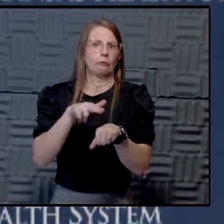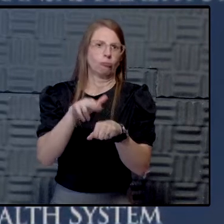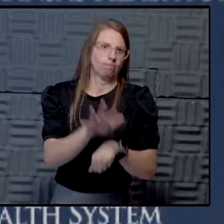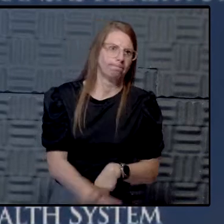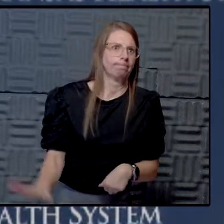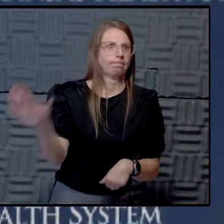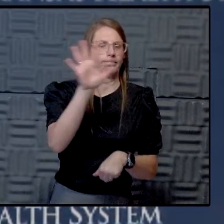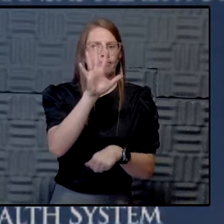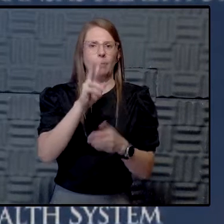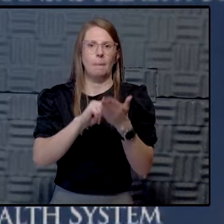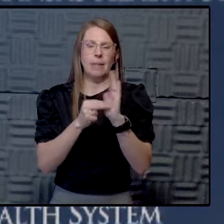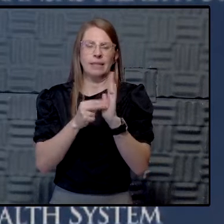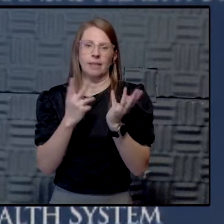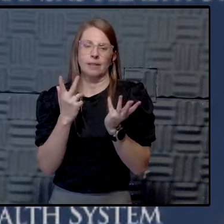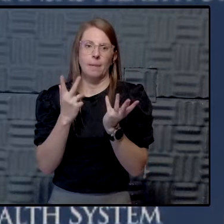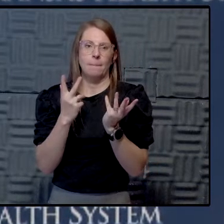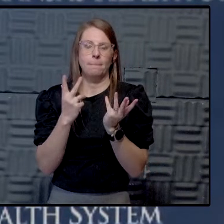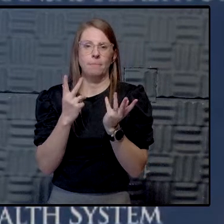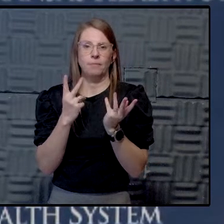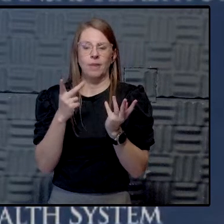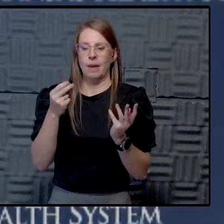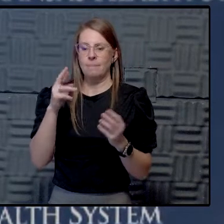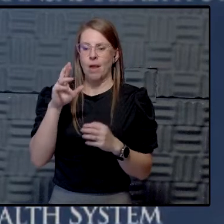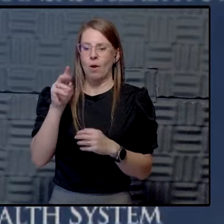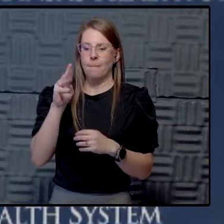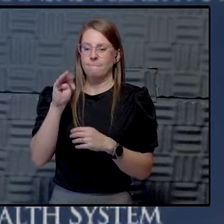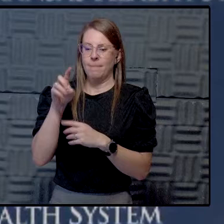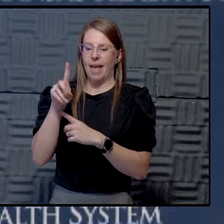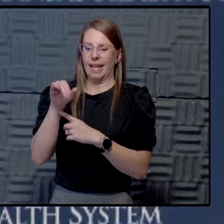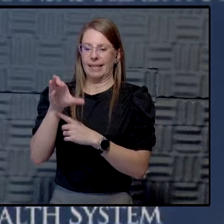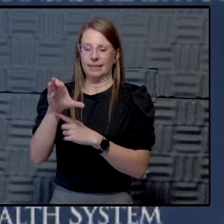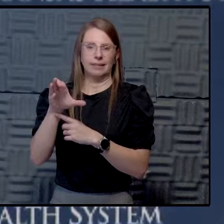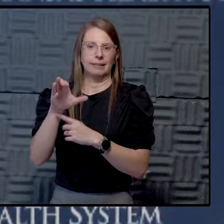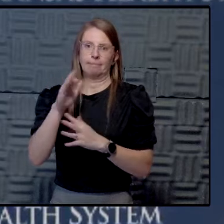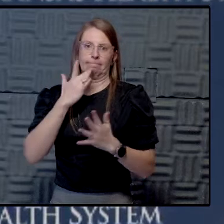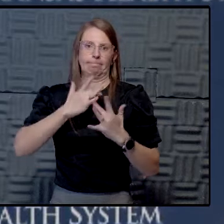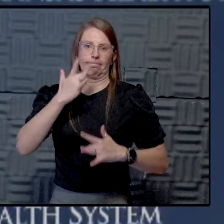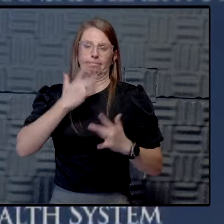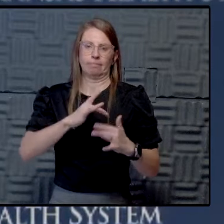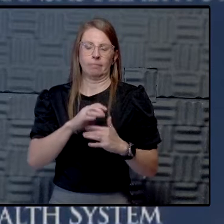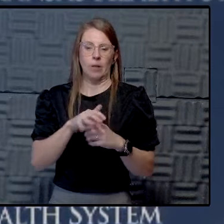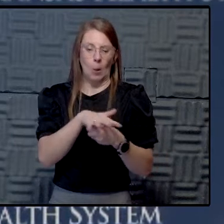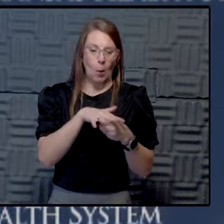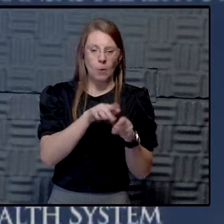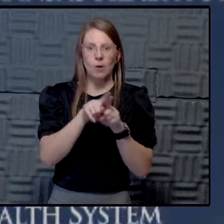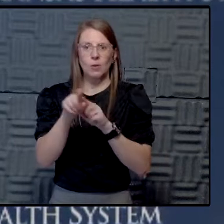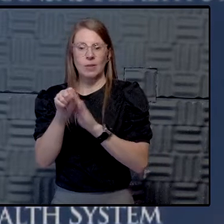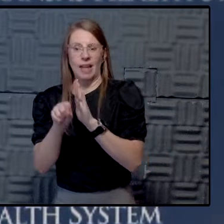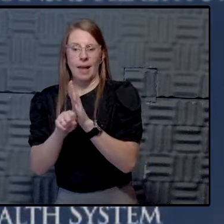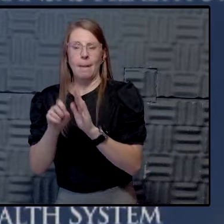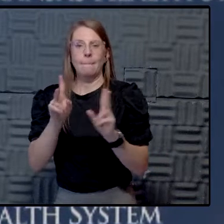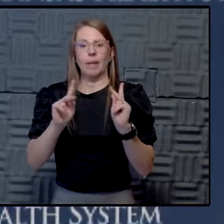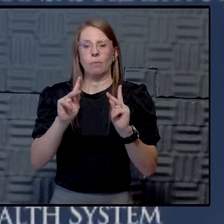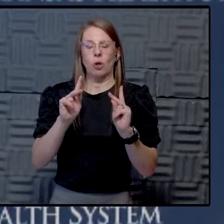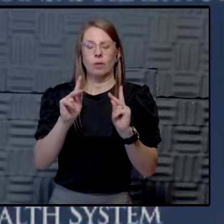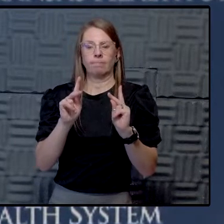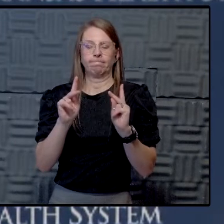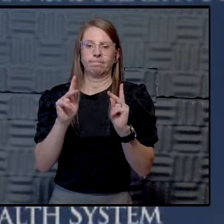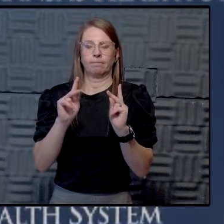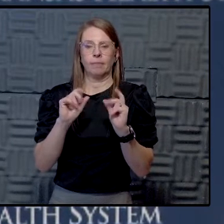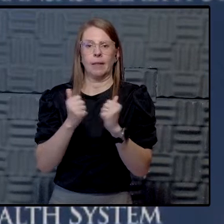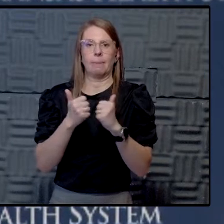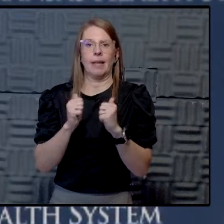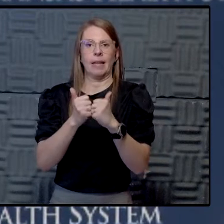large national shortage of paramedics right now. And we have that same problem locally and regionally here in the state, where people are competing for the